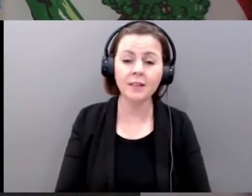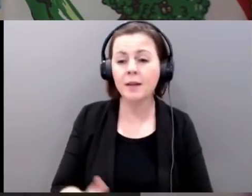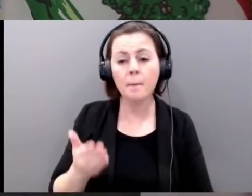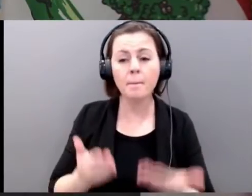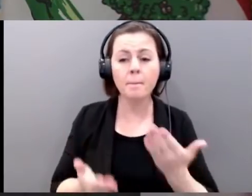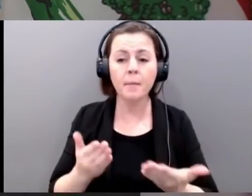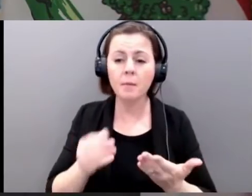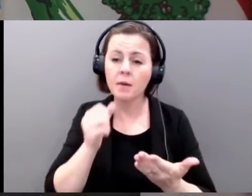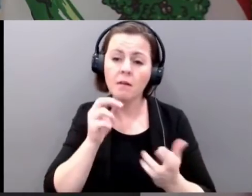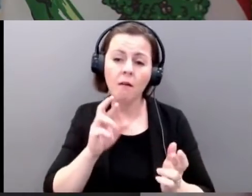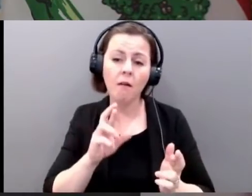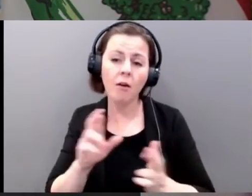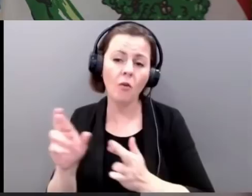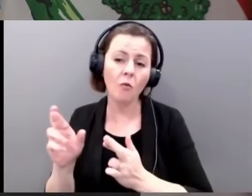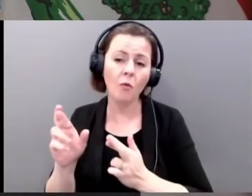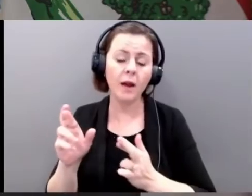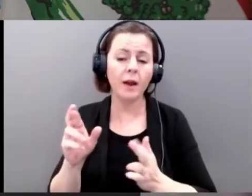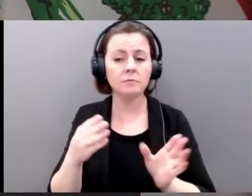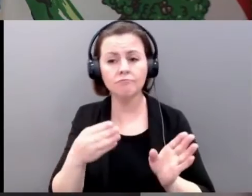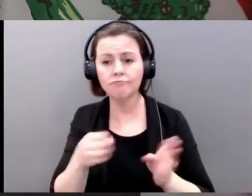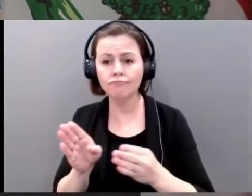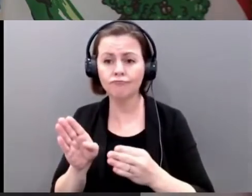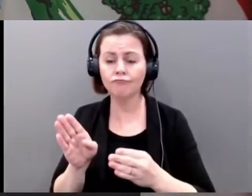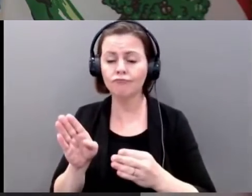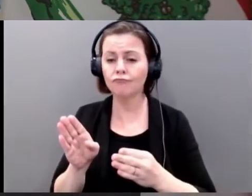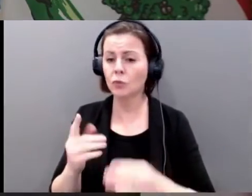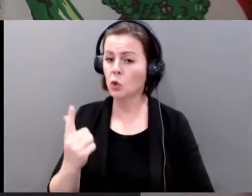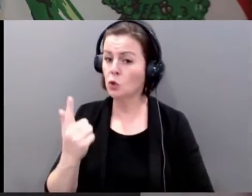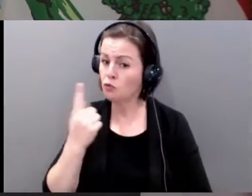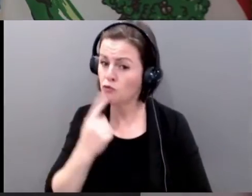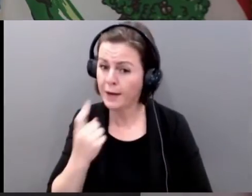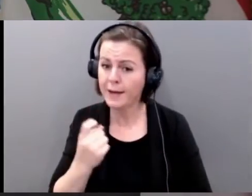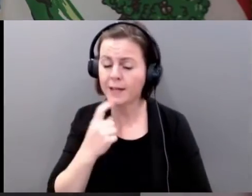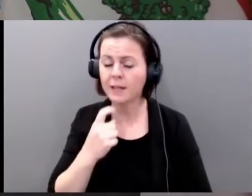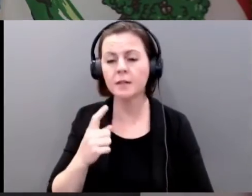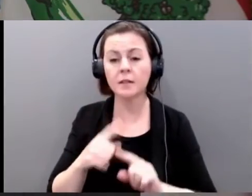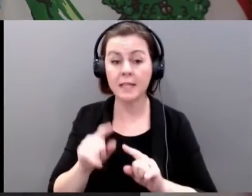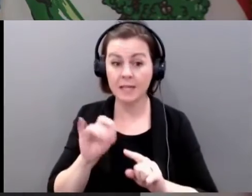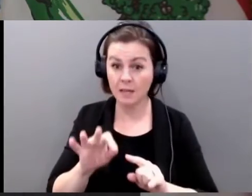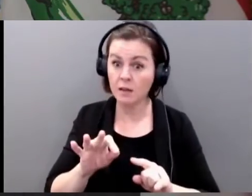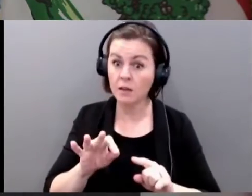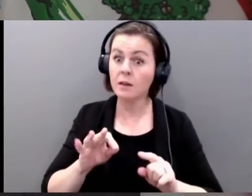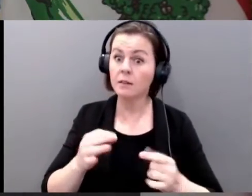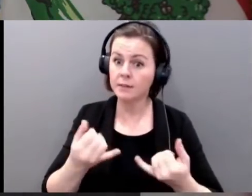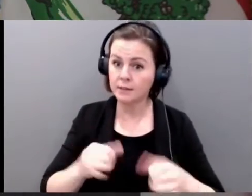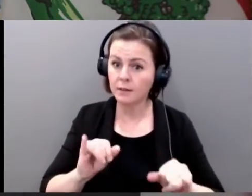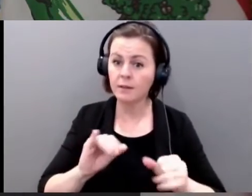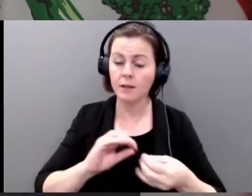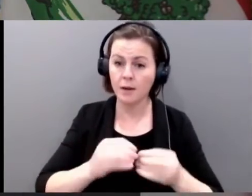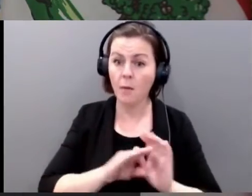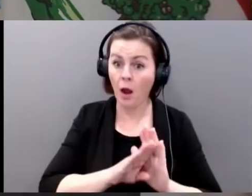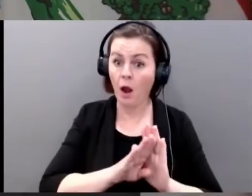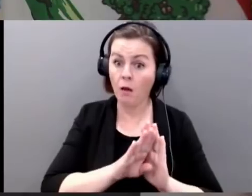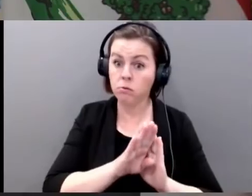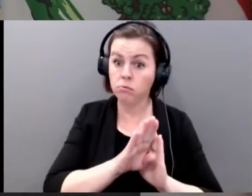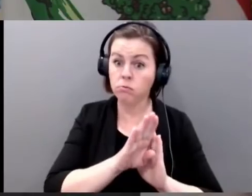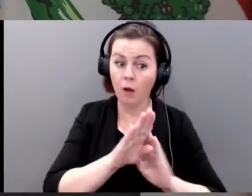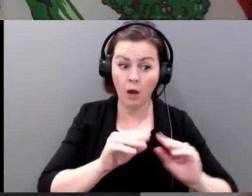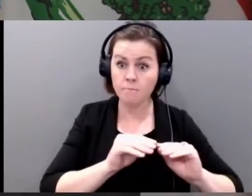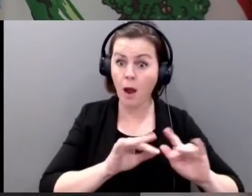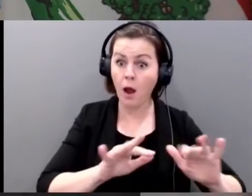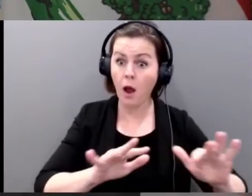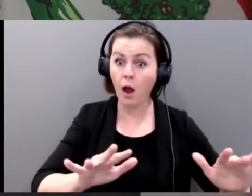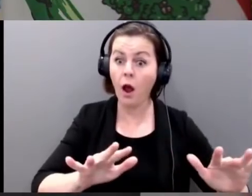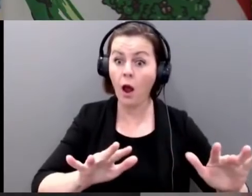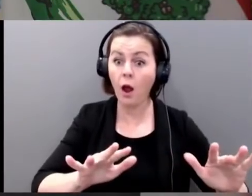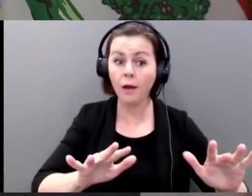yet, and that would be a tool if we continue to see the outbreak and we can't contain it. That would obviously be the next